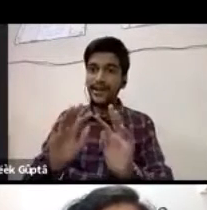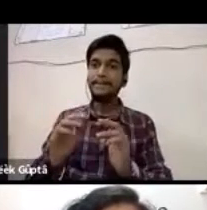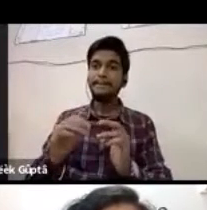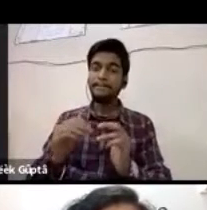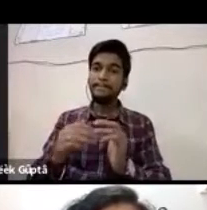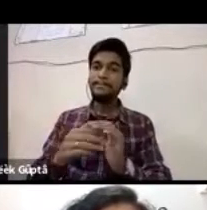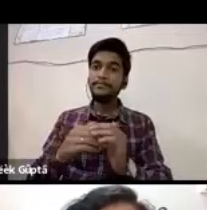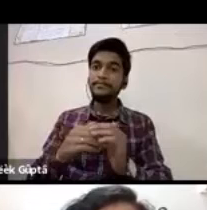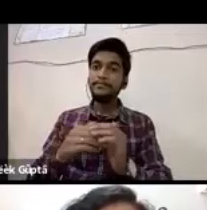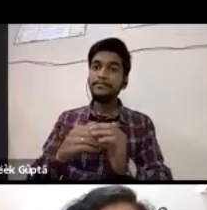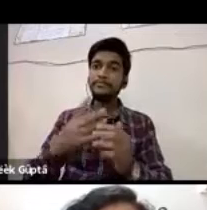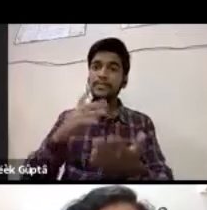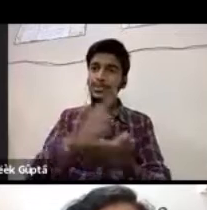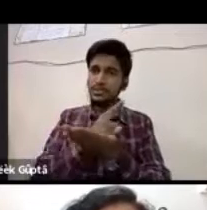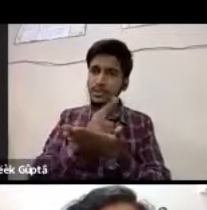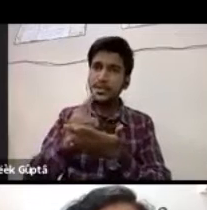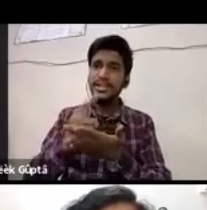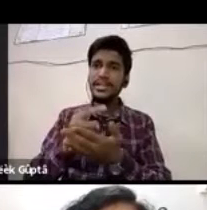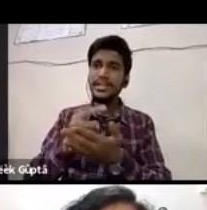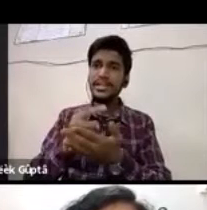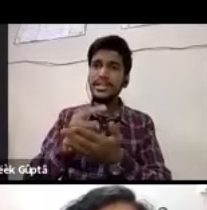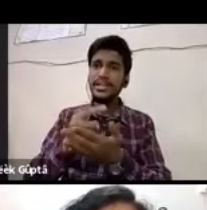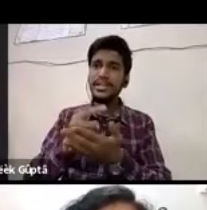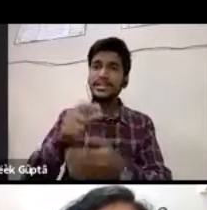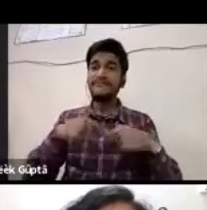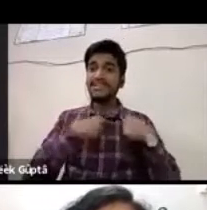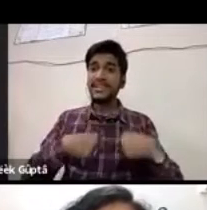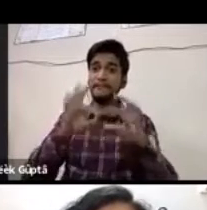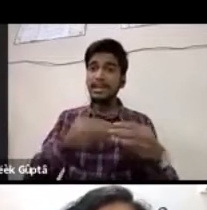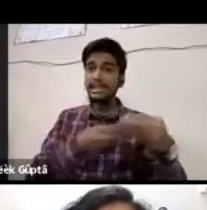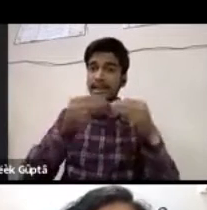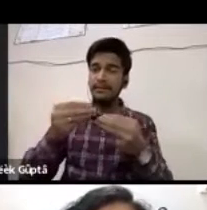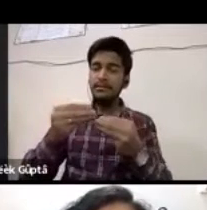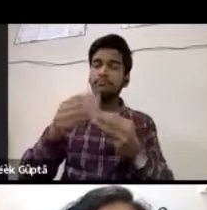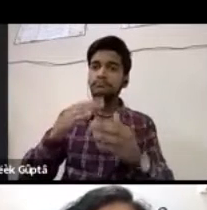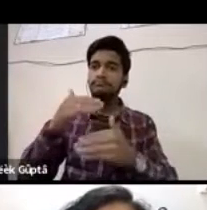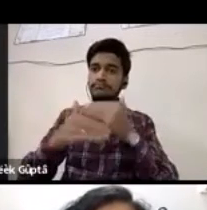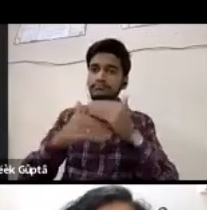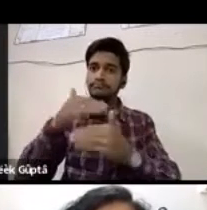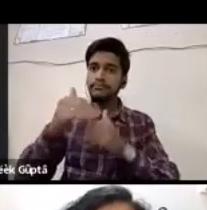truly with a golden heart, who always stood up with me.